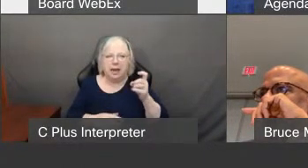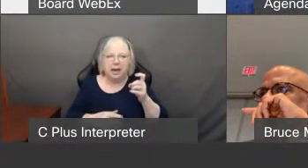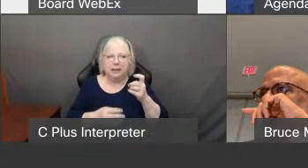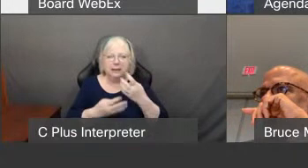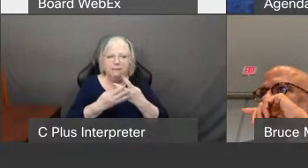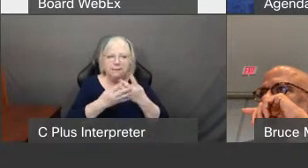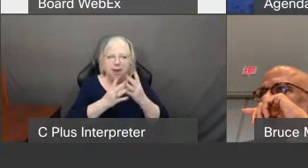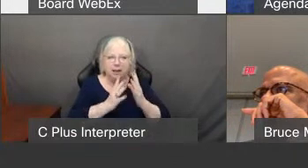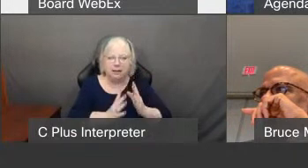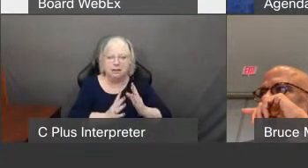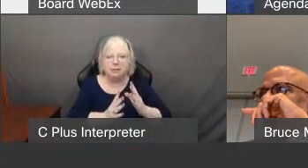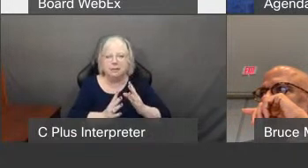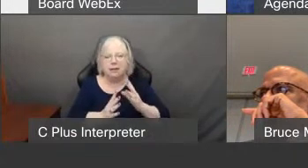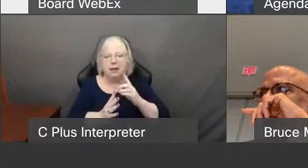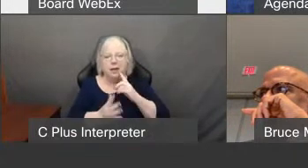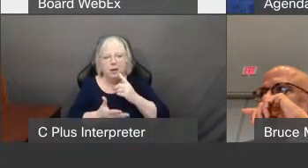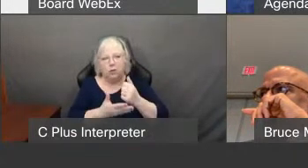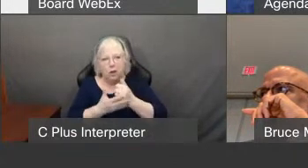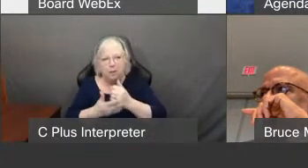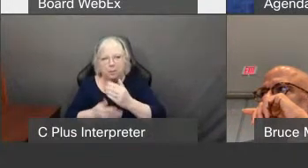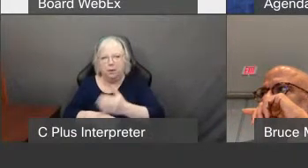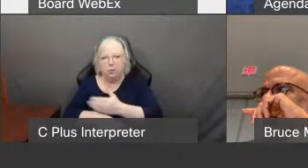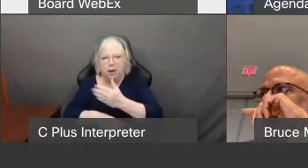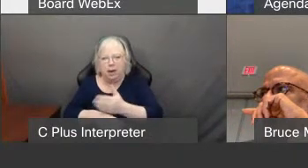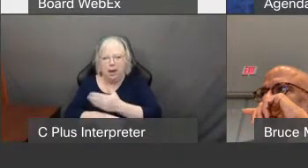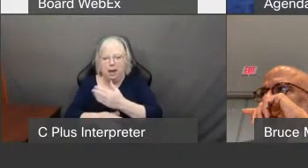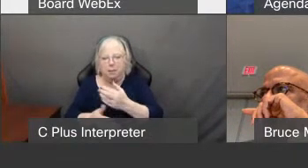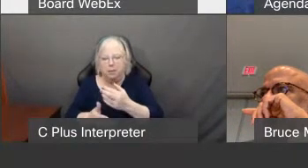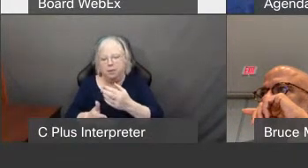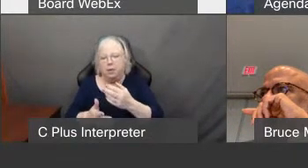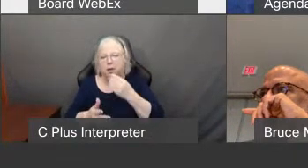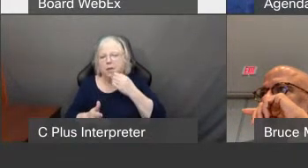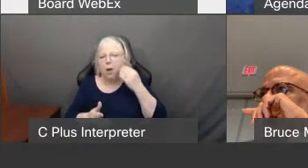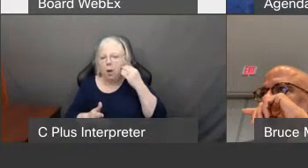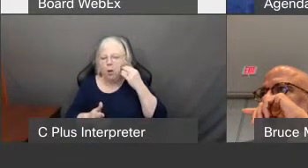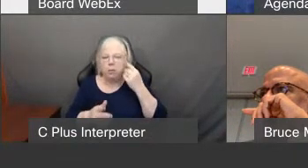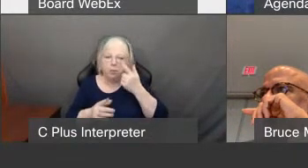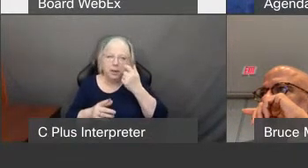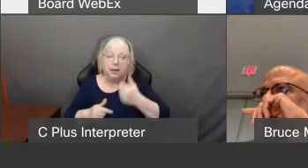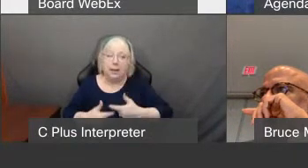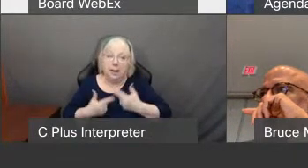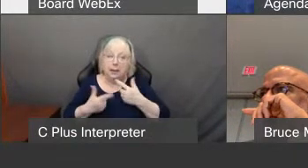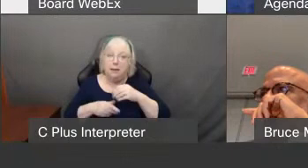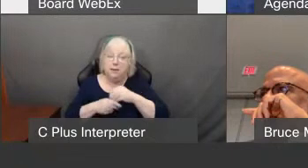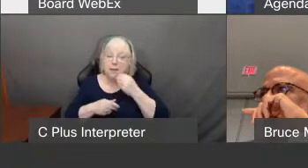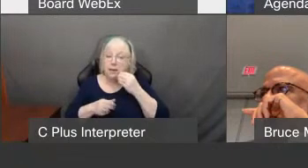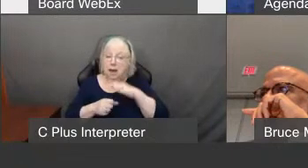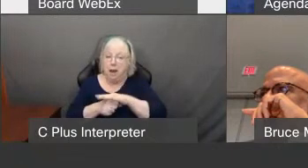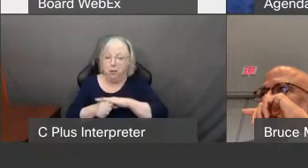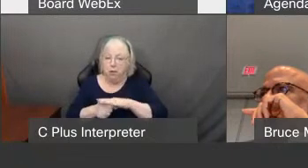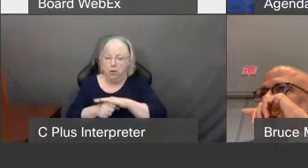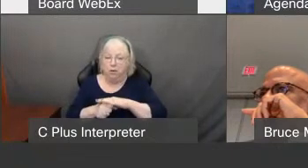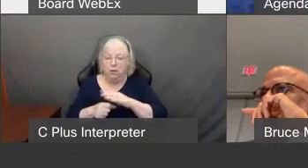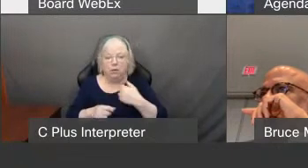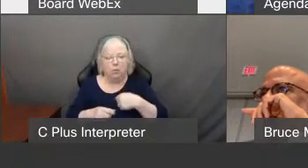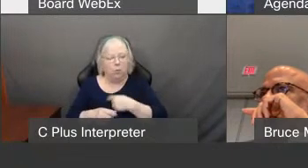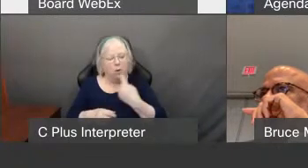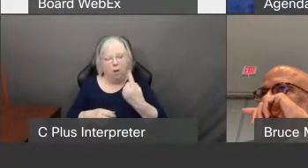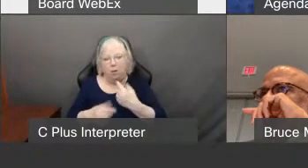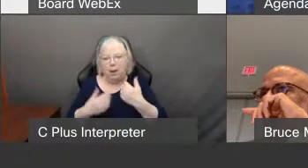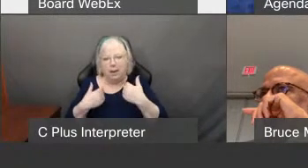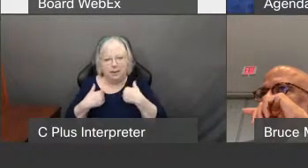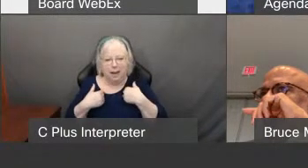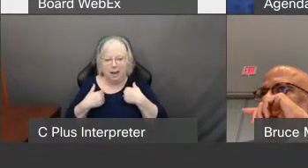those homes and help us with our housing issue, because they're from those neighborhoods, they live in those neighborhoods. And we're always having this conversation about adding